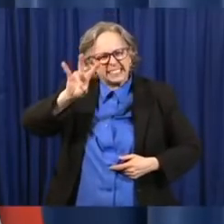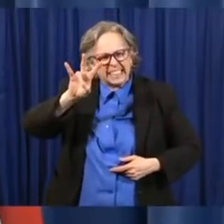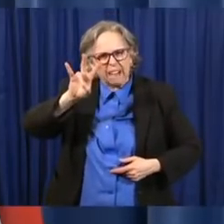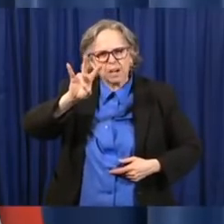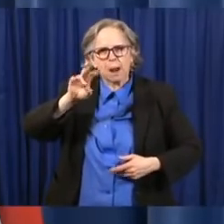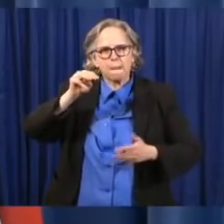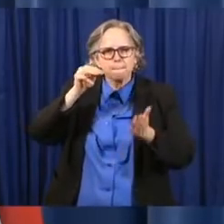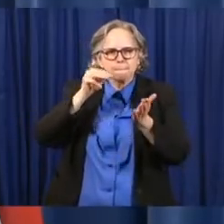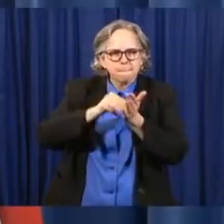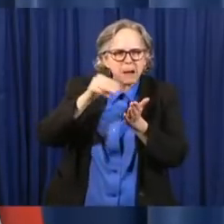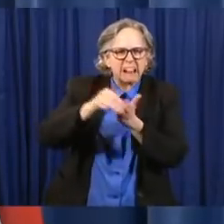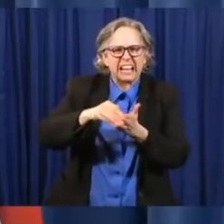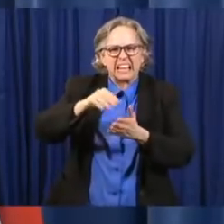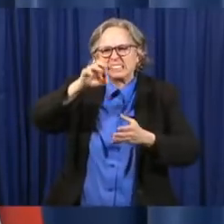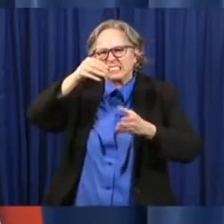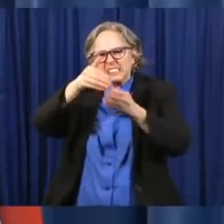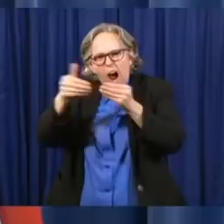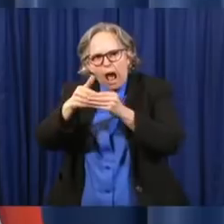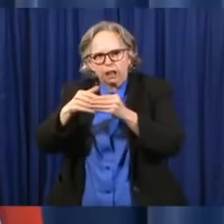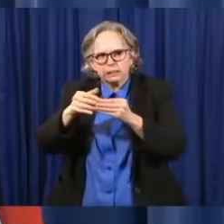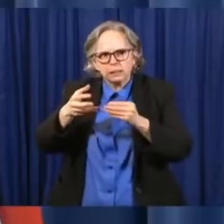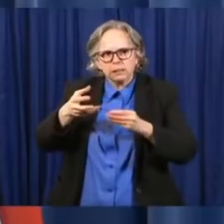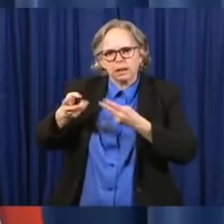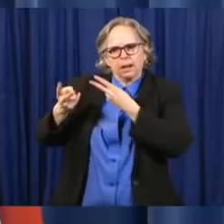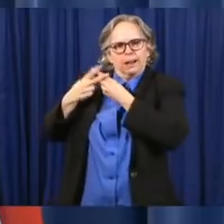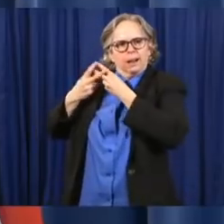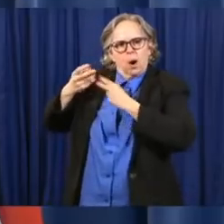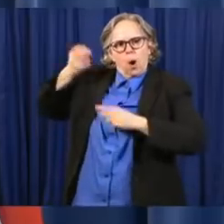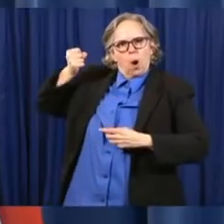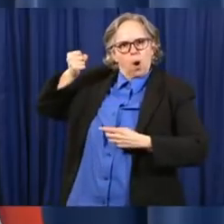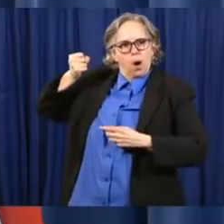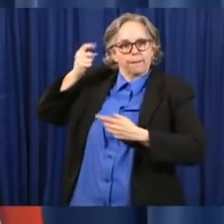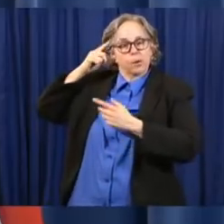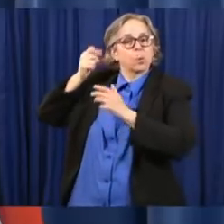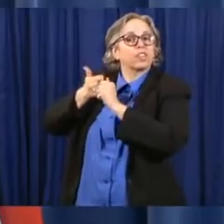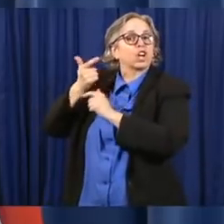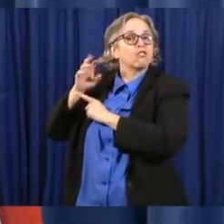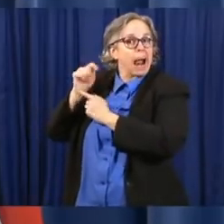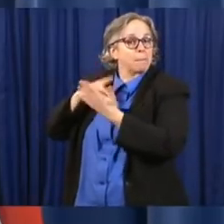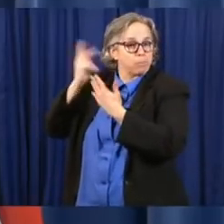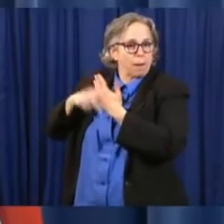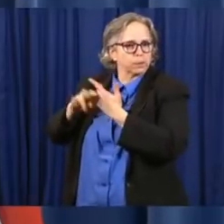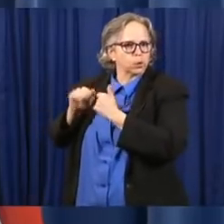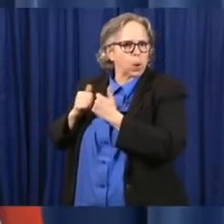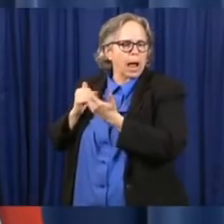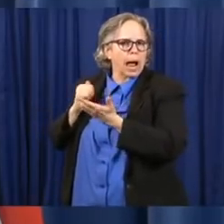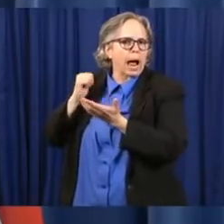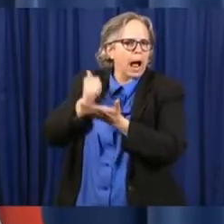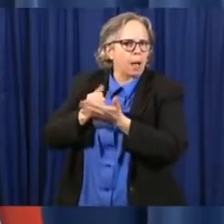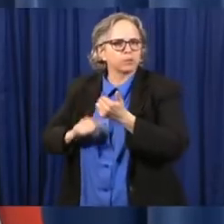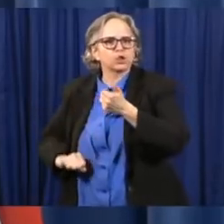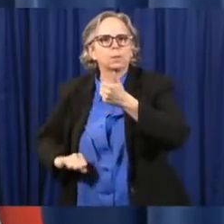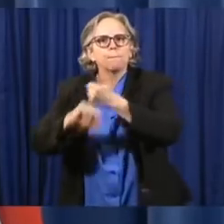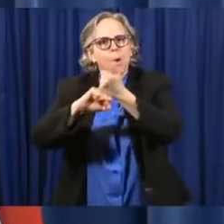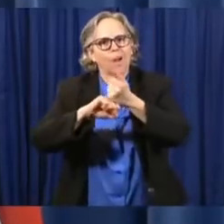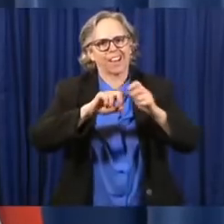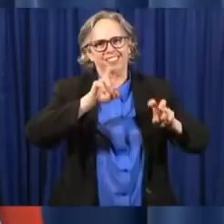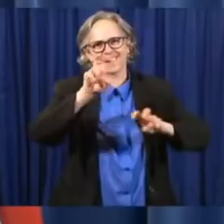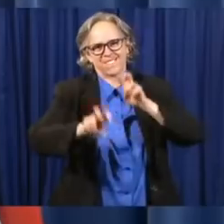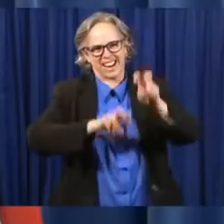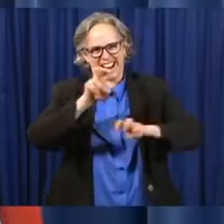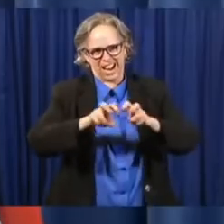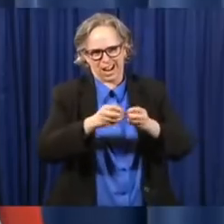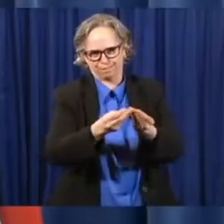Program to help county and independent fair managers cover the costs of needed facilities and ground improvements this year. That was in the